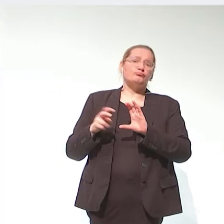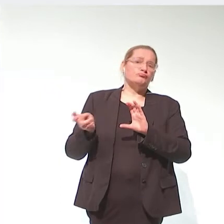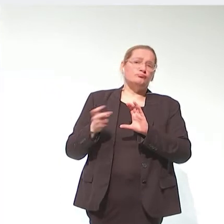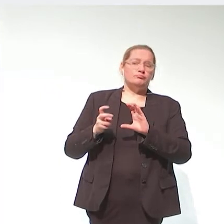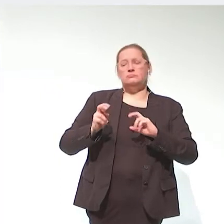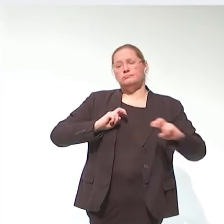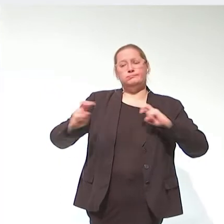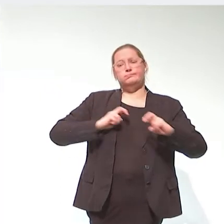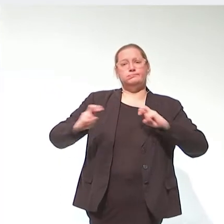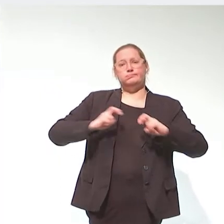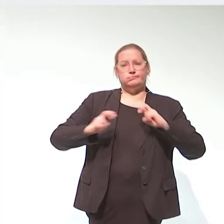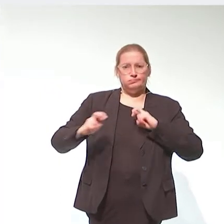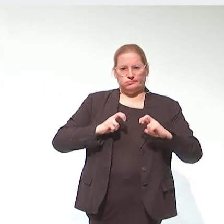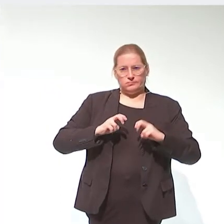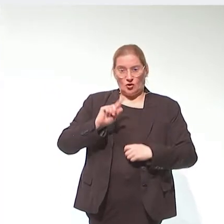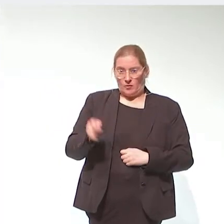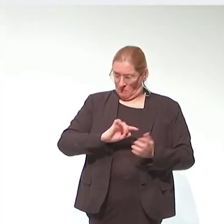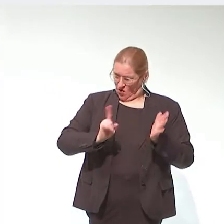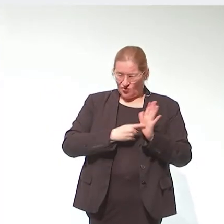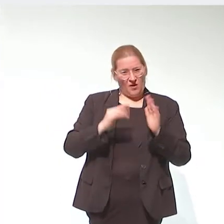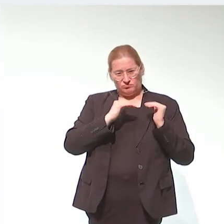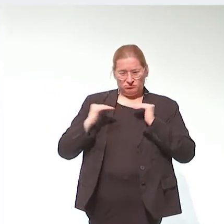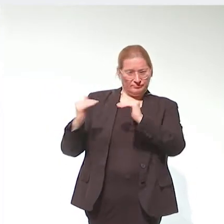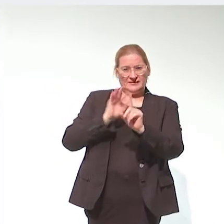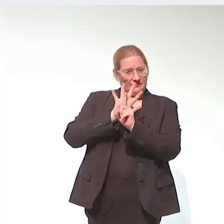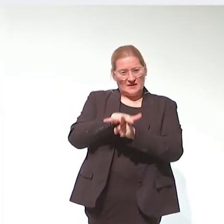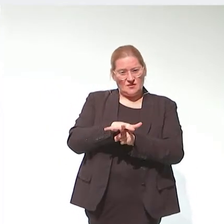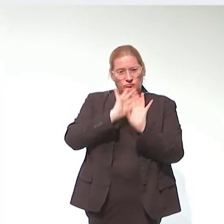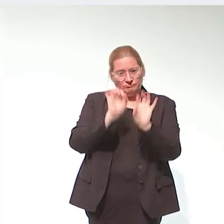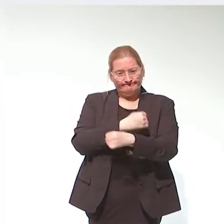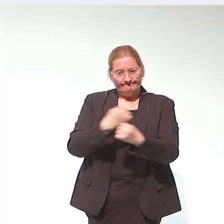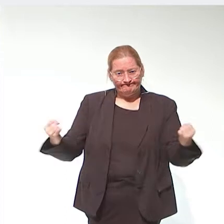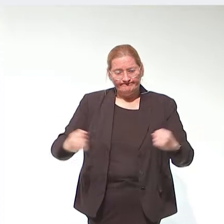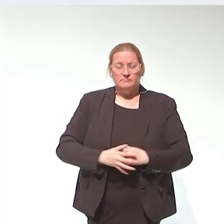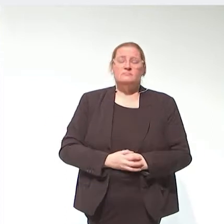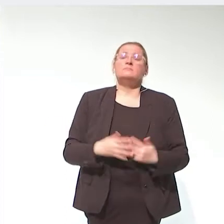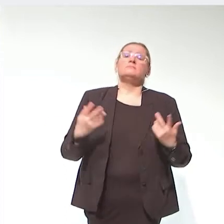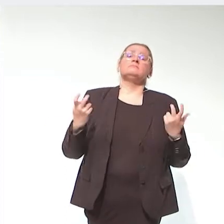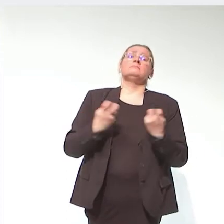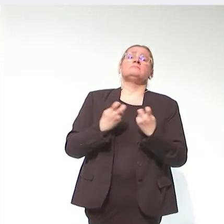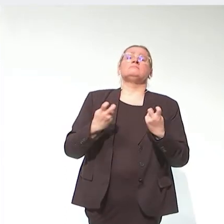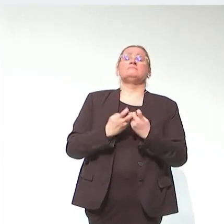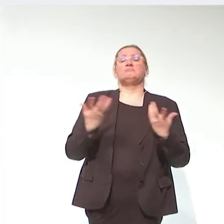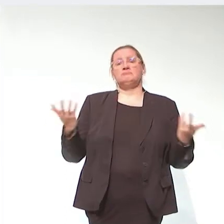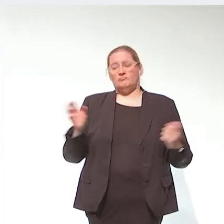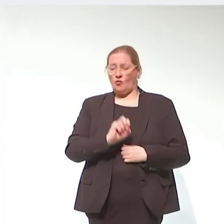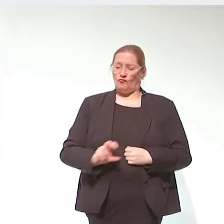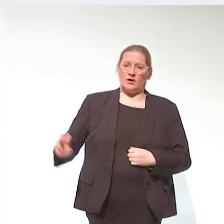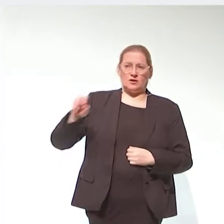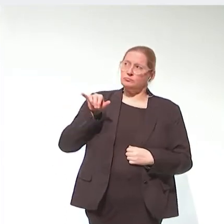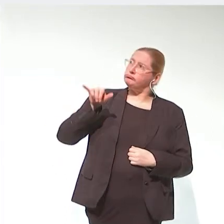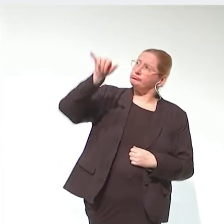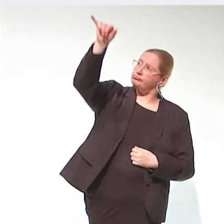reduced mobility, either they are traveling by air, rail, maritime, or bus and coach. In